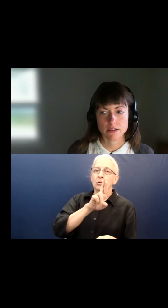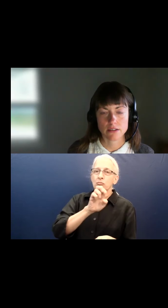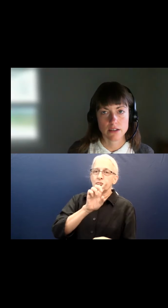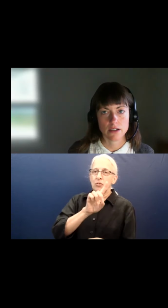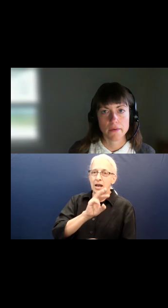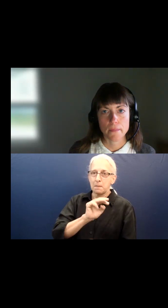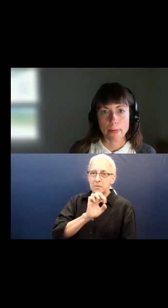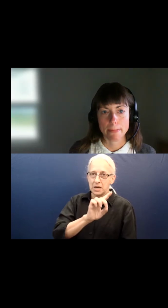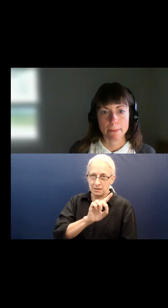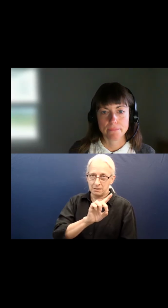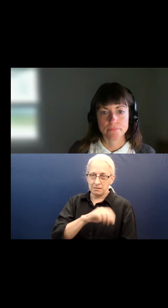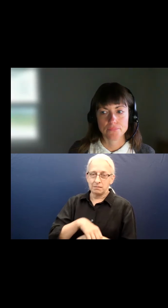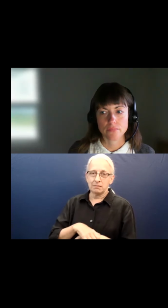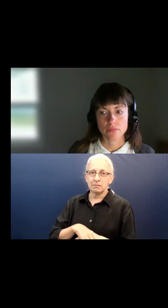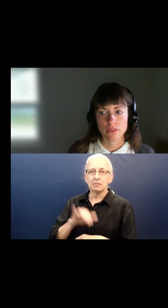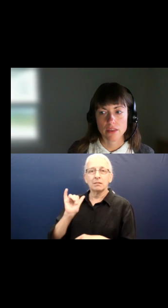tonight.